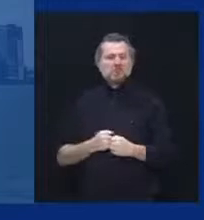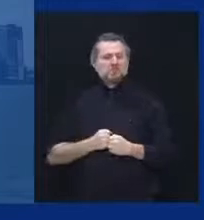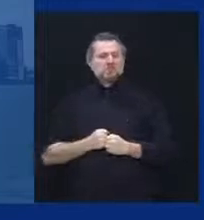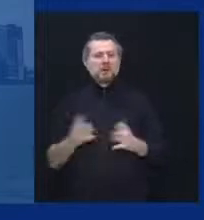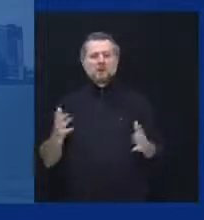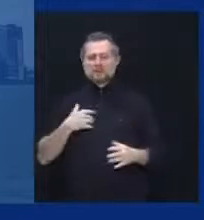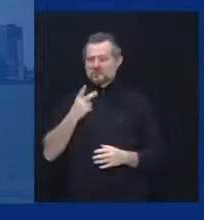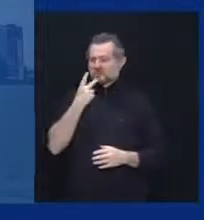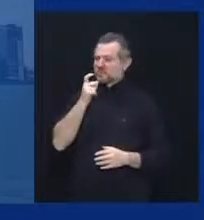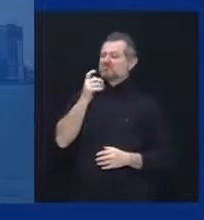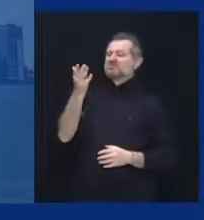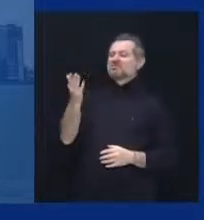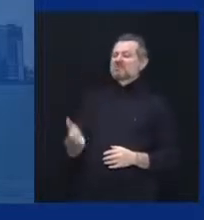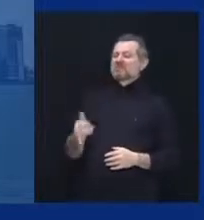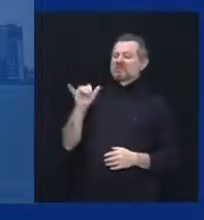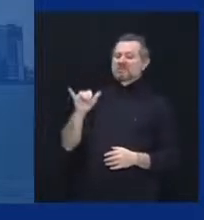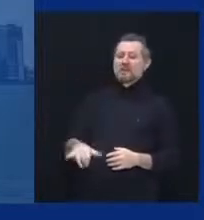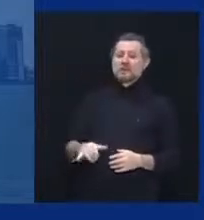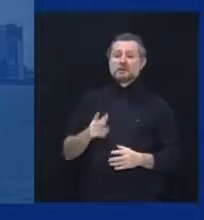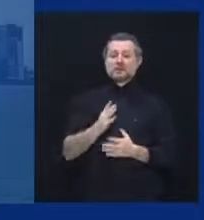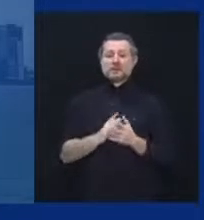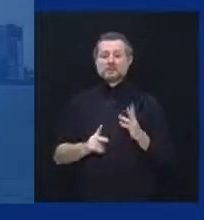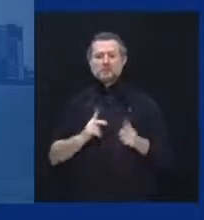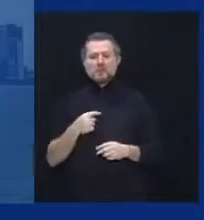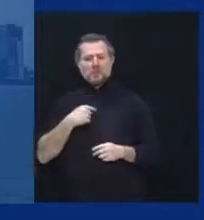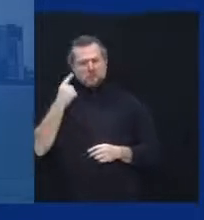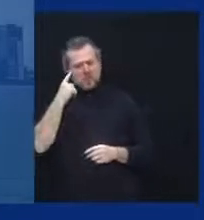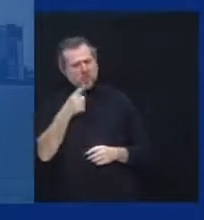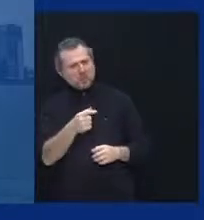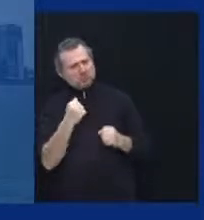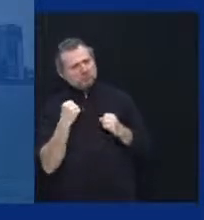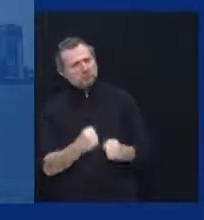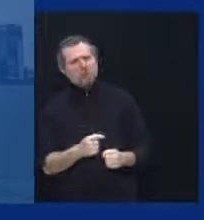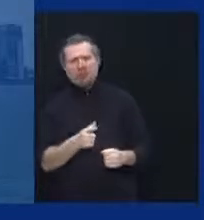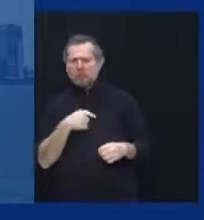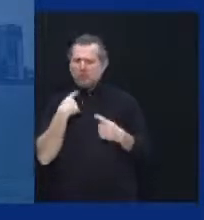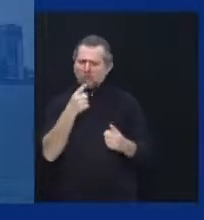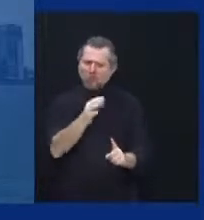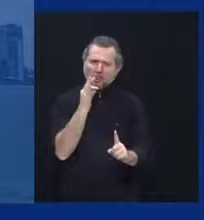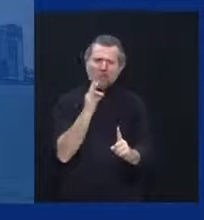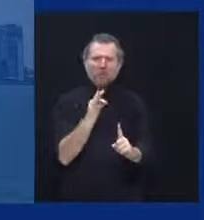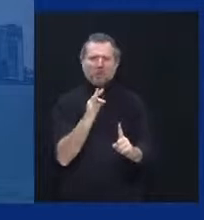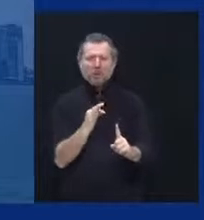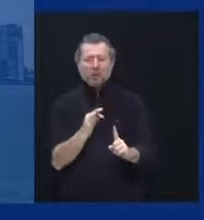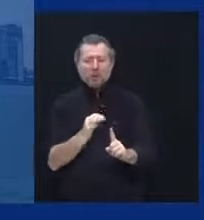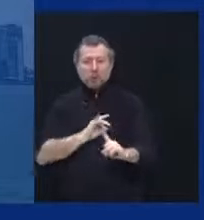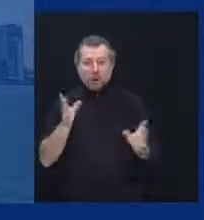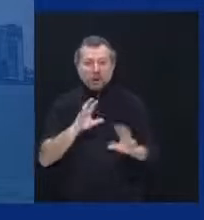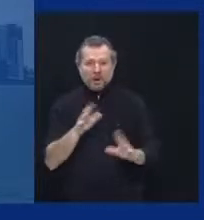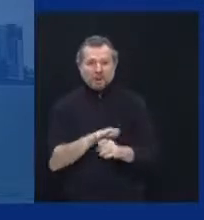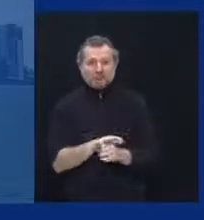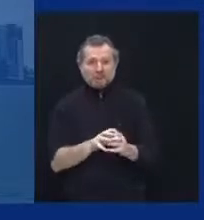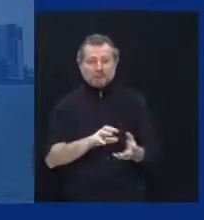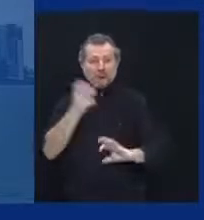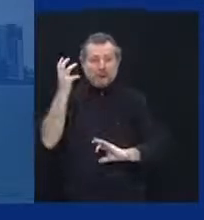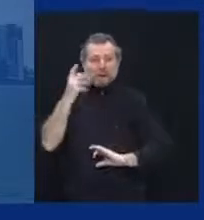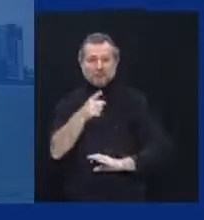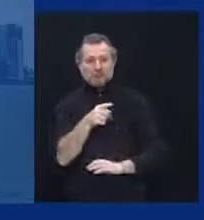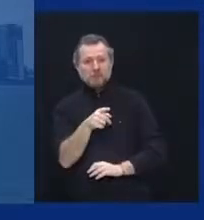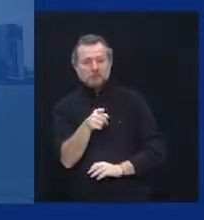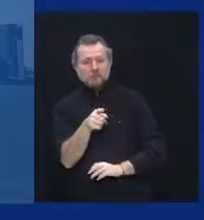People who I thought were strong and capable crumbled. I saw them crumble during